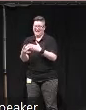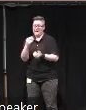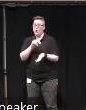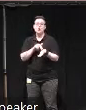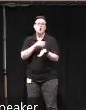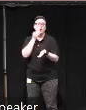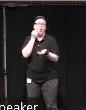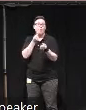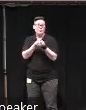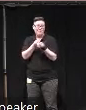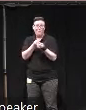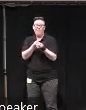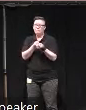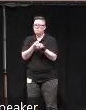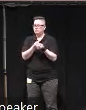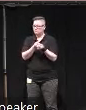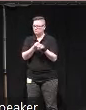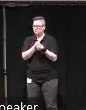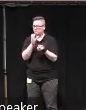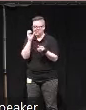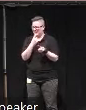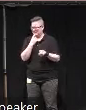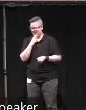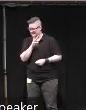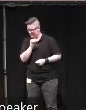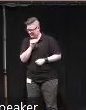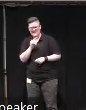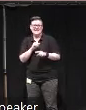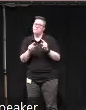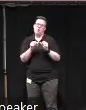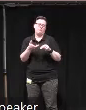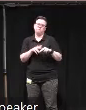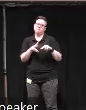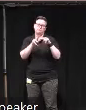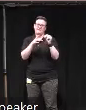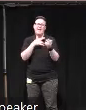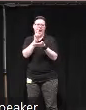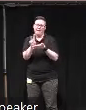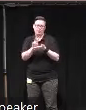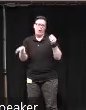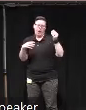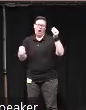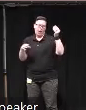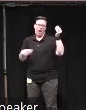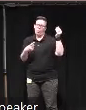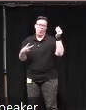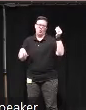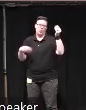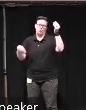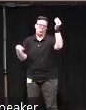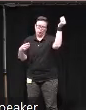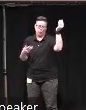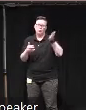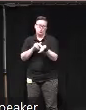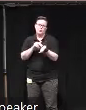home support for, I guess it says 60, but it's growing by every 2 weeks. We are adding another 1 or 2